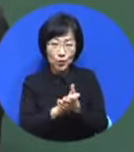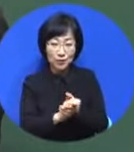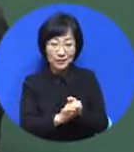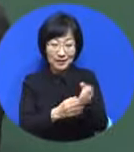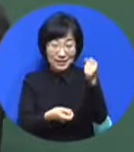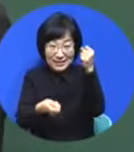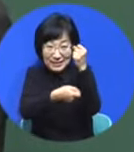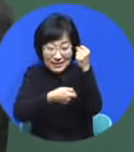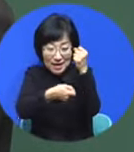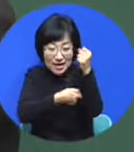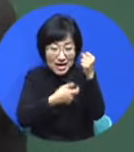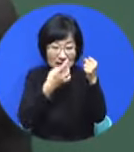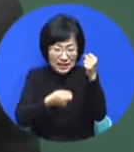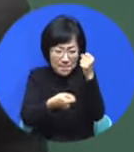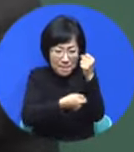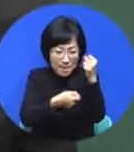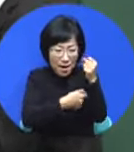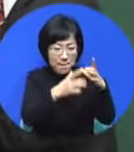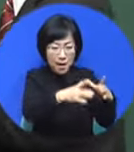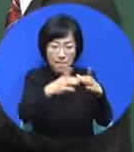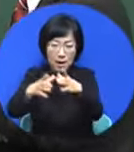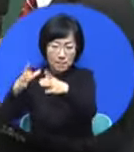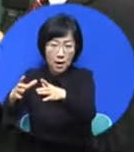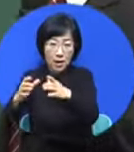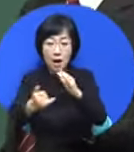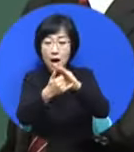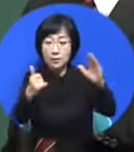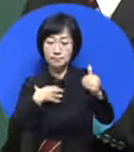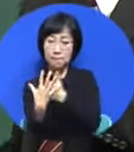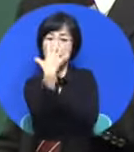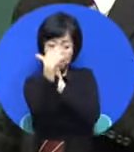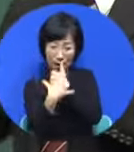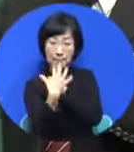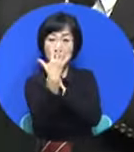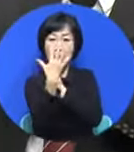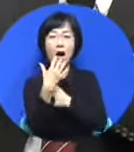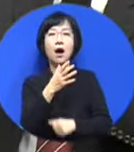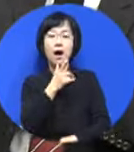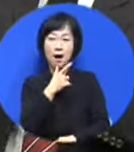For the sheaves to be bowing down to him, that meant family evangelization.